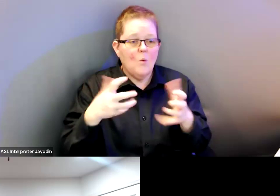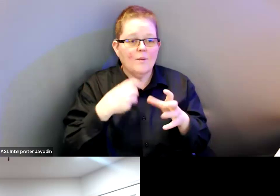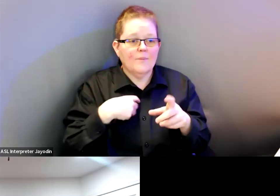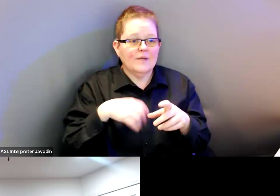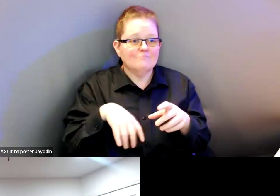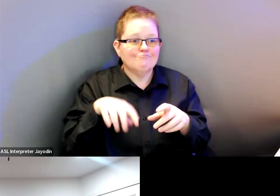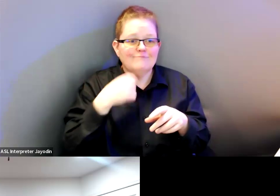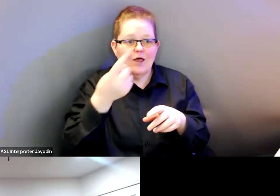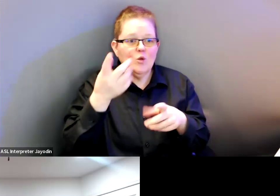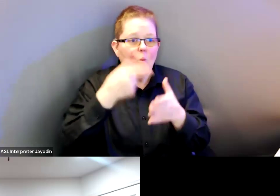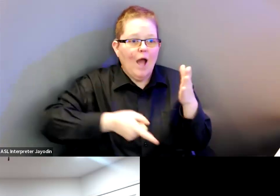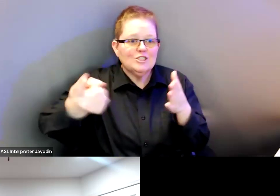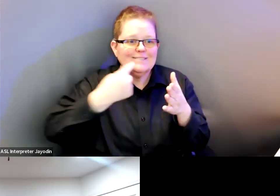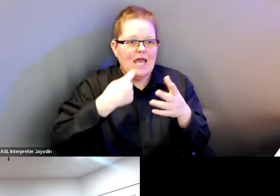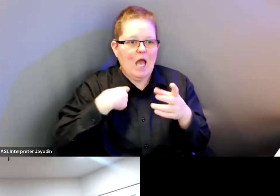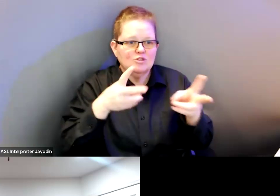what you said.